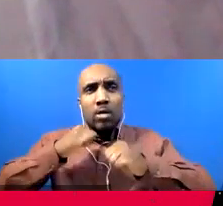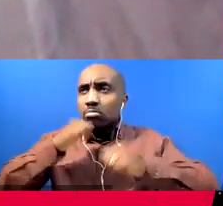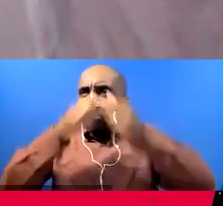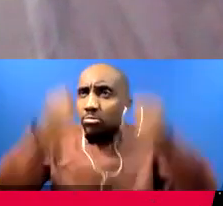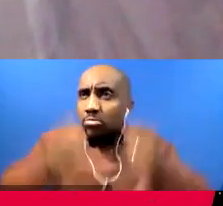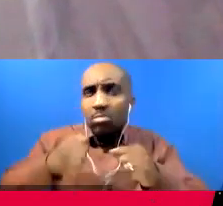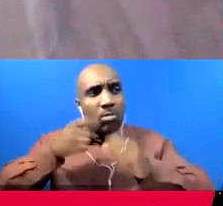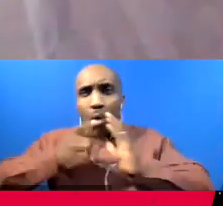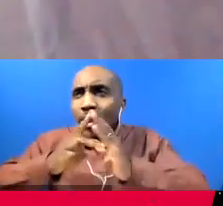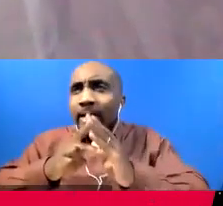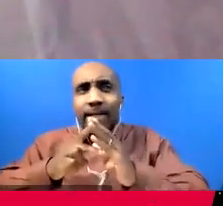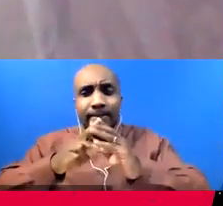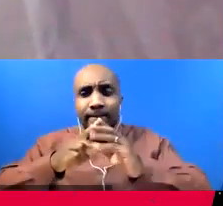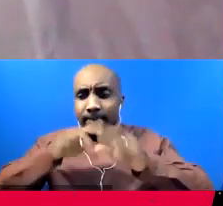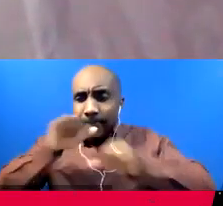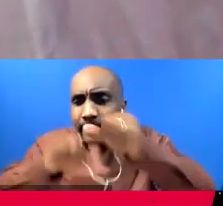organized.